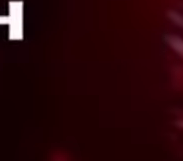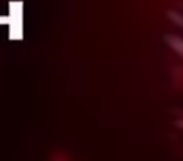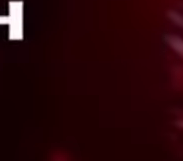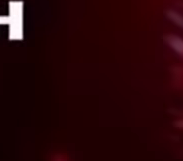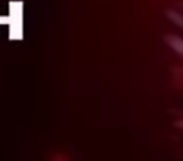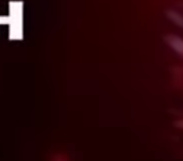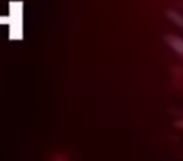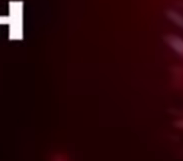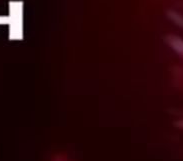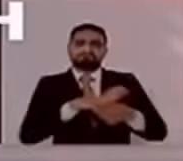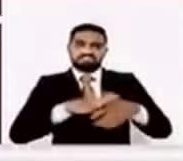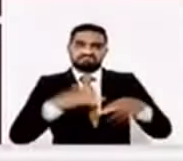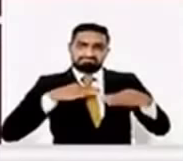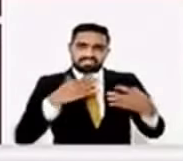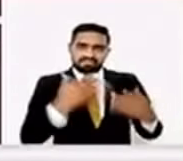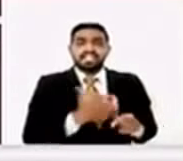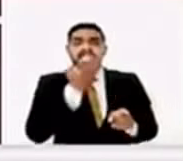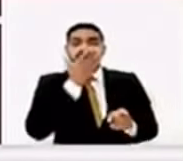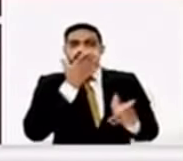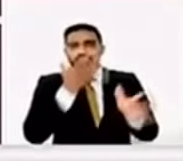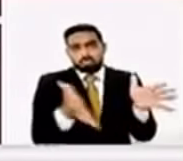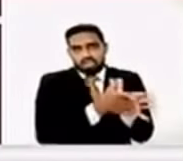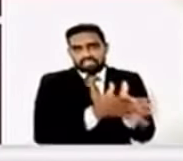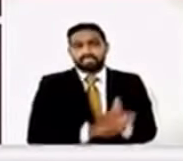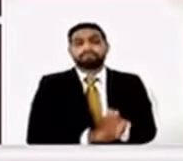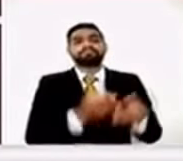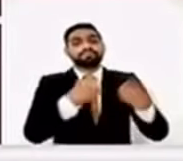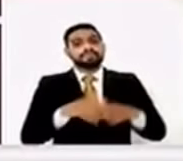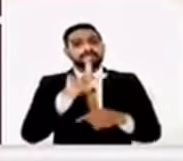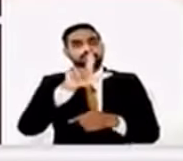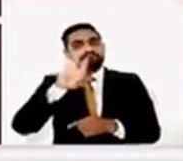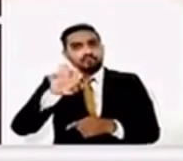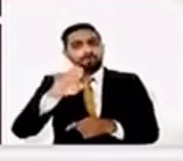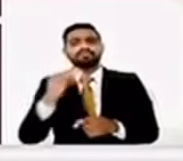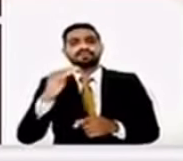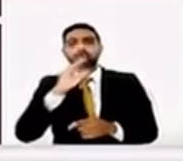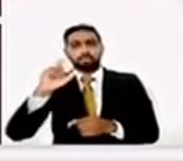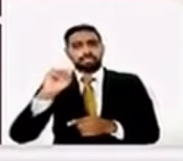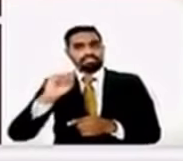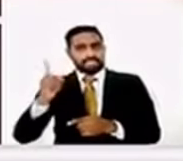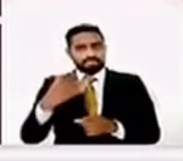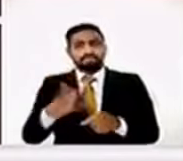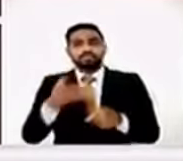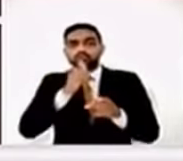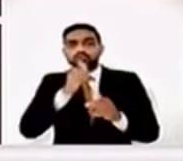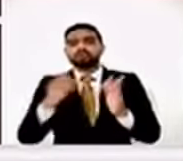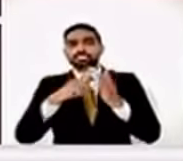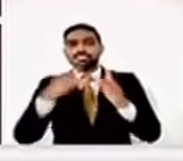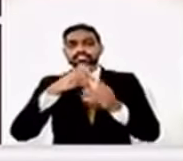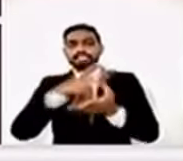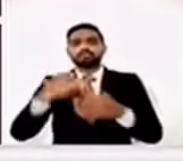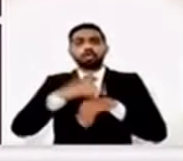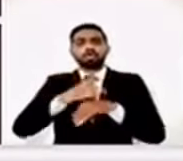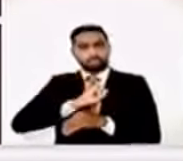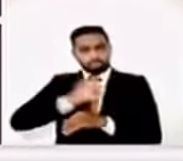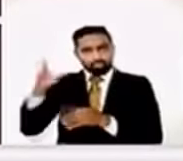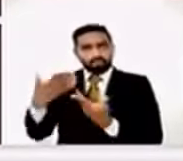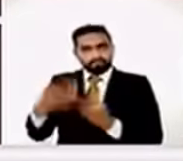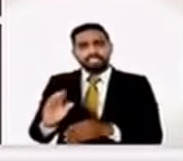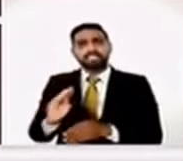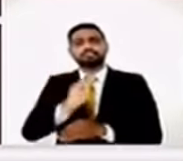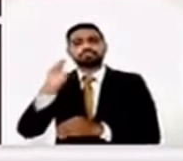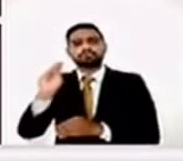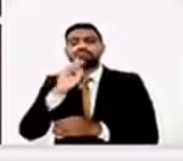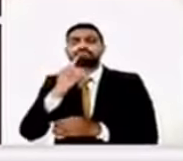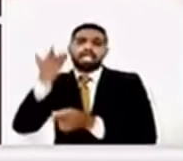diabetes. The 70-year-old resident of Colombo 10 died while being treated at the IDH, and according to the Department of Government Information, the patient